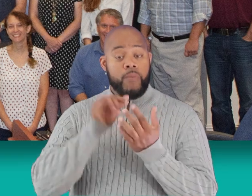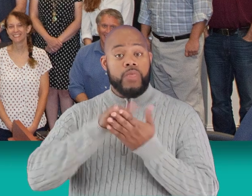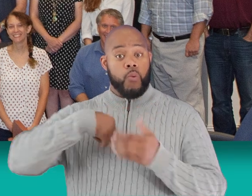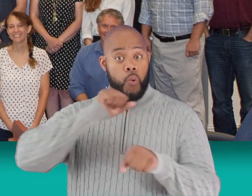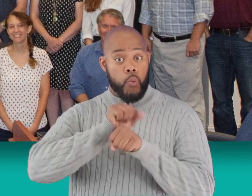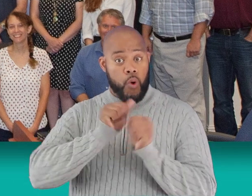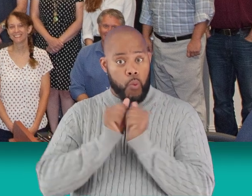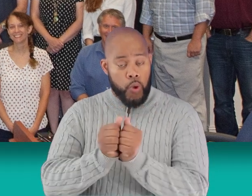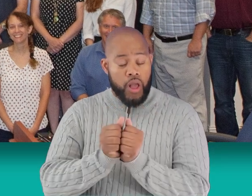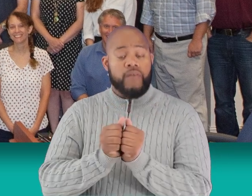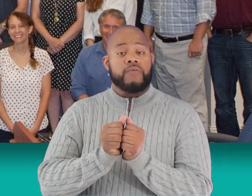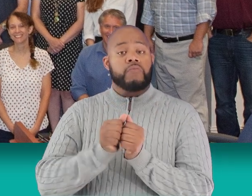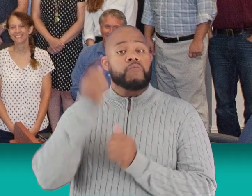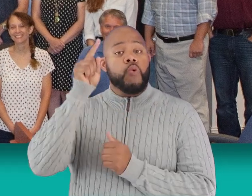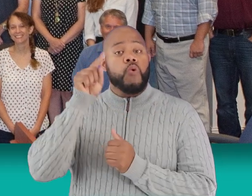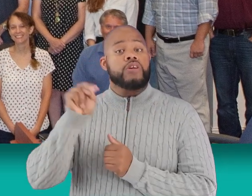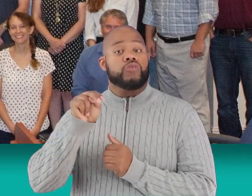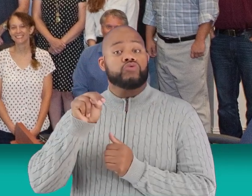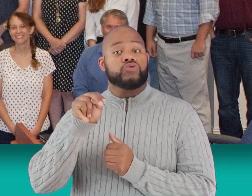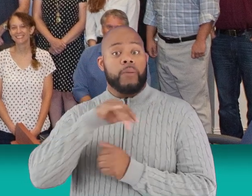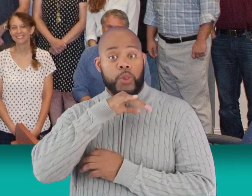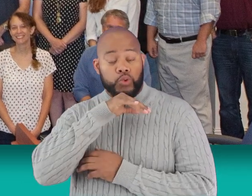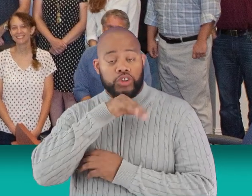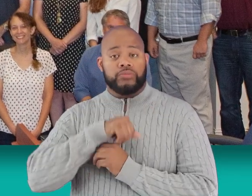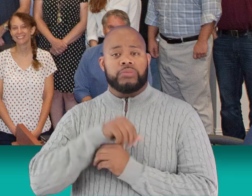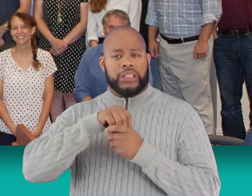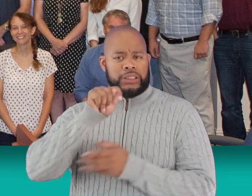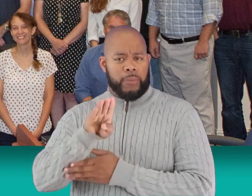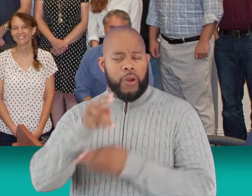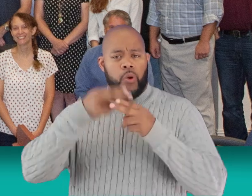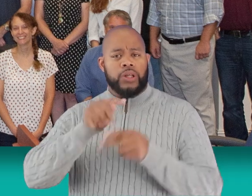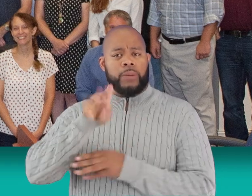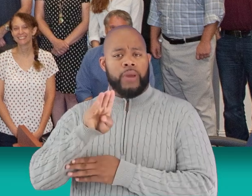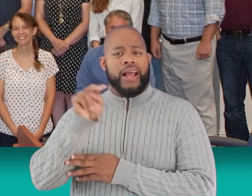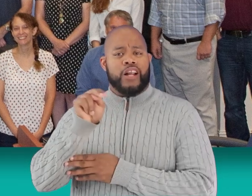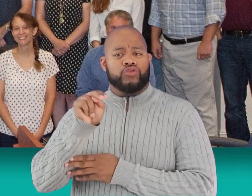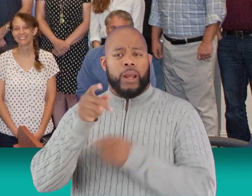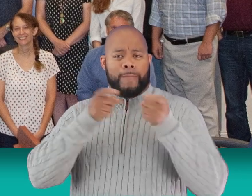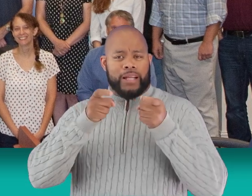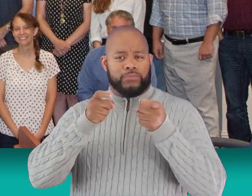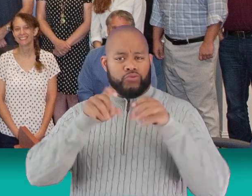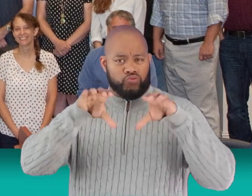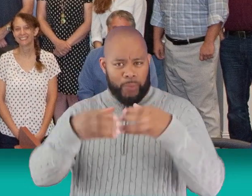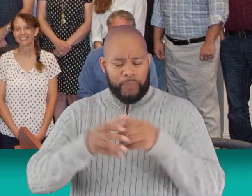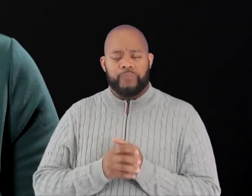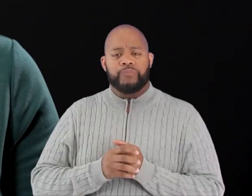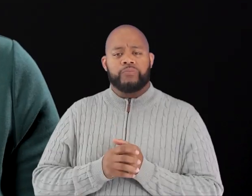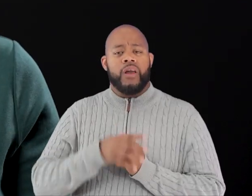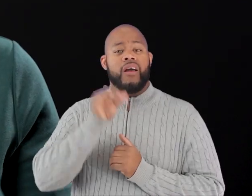the group that we work with to address nitrogen pollution in Tampa Bay is the Tampa Bay Nitrogen Management